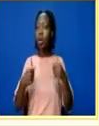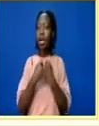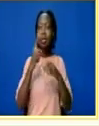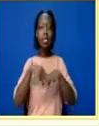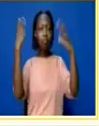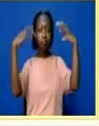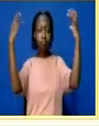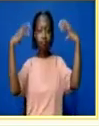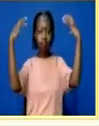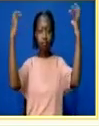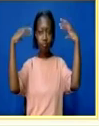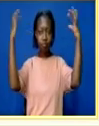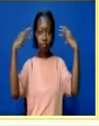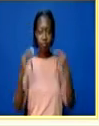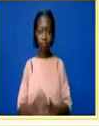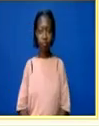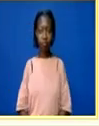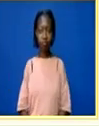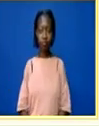rains?